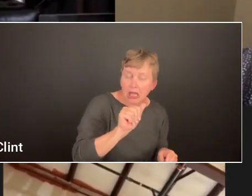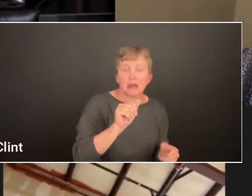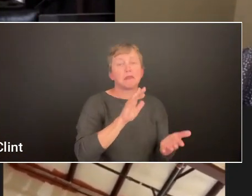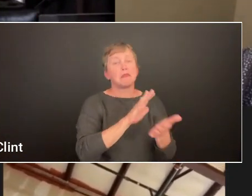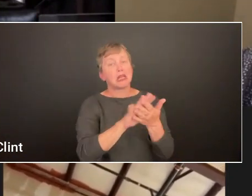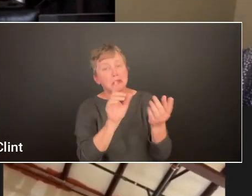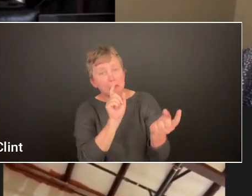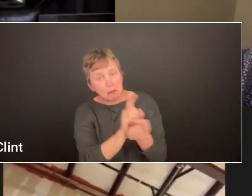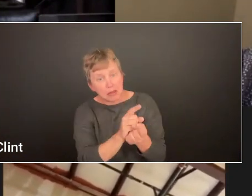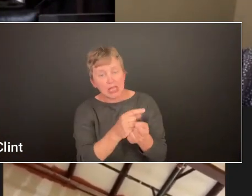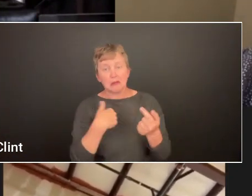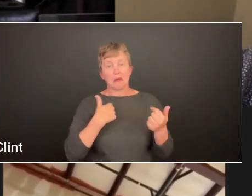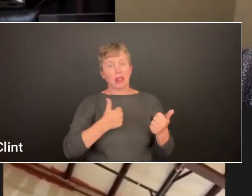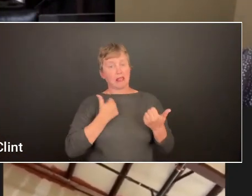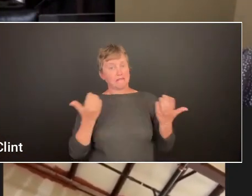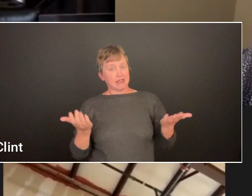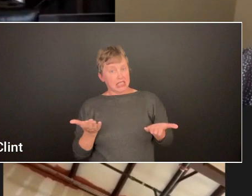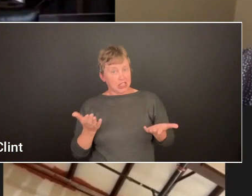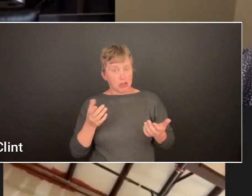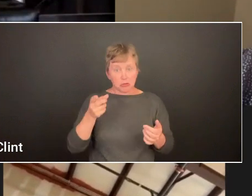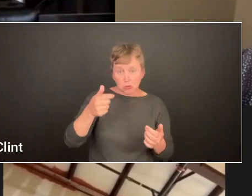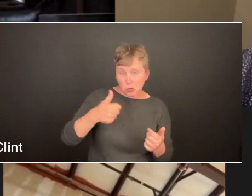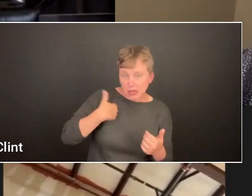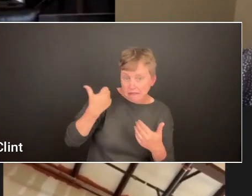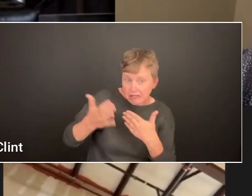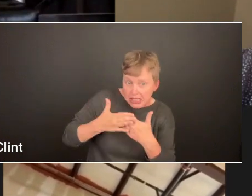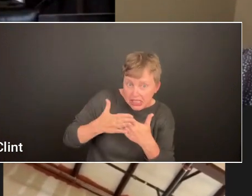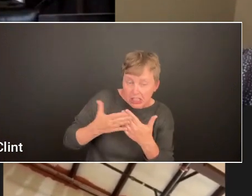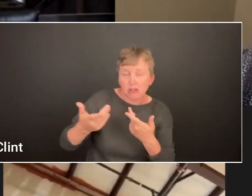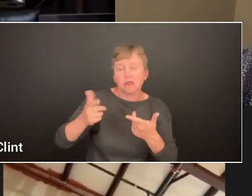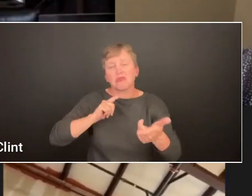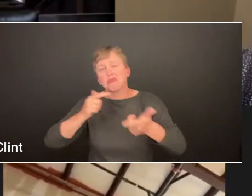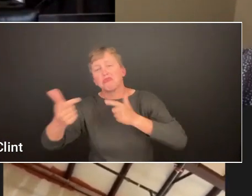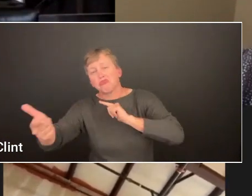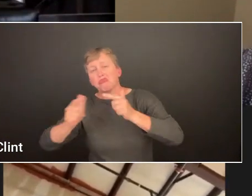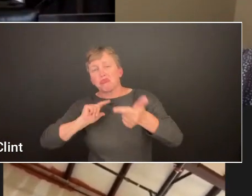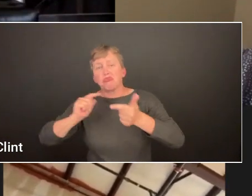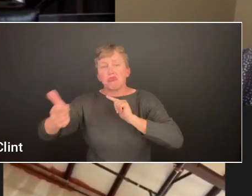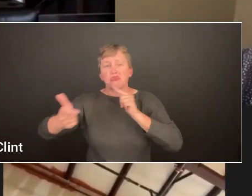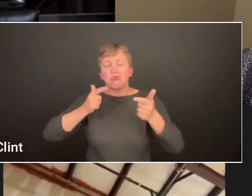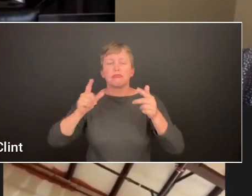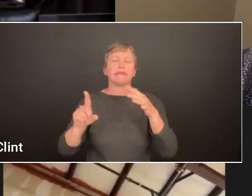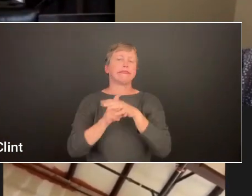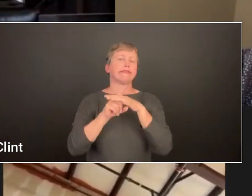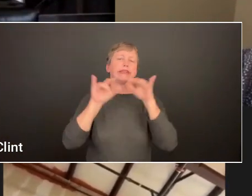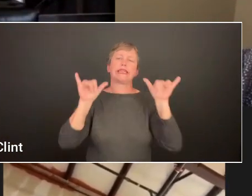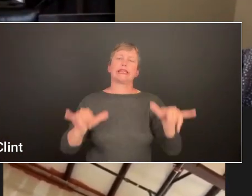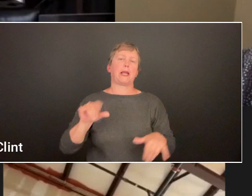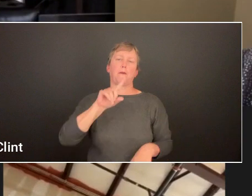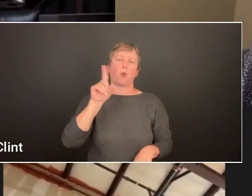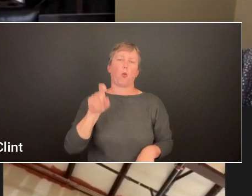And, it's, hey, you know, hey, I'm Linda. Nice to meet you. I live here. Do we live close? Blah, blah, blah, a little bit of small talk.